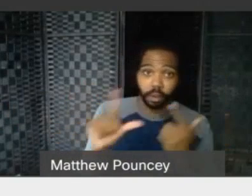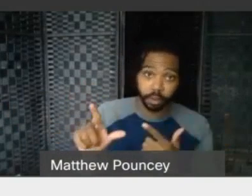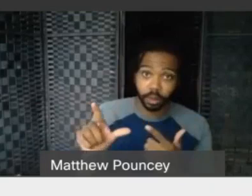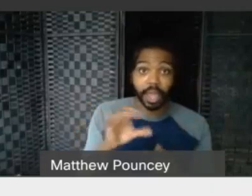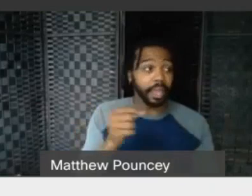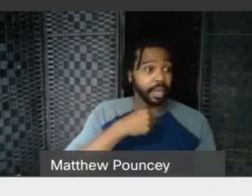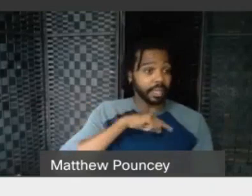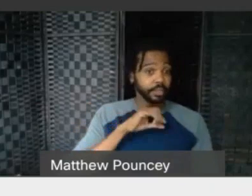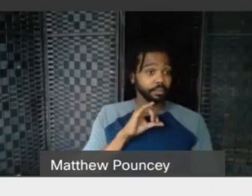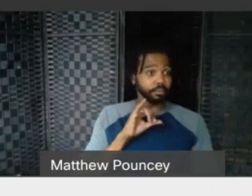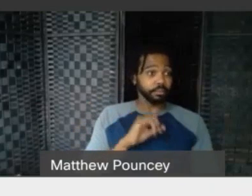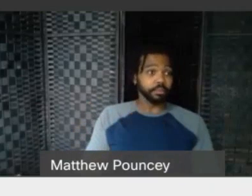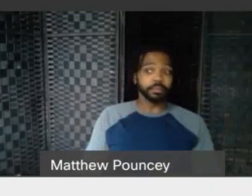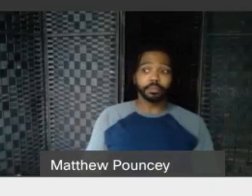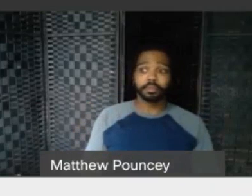us